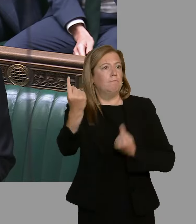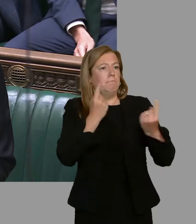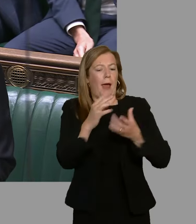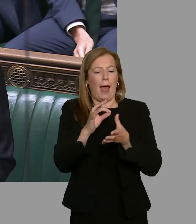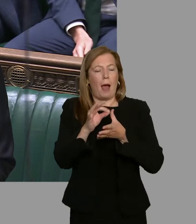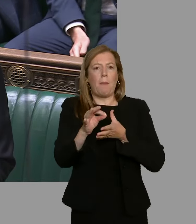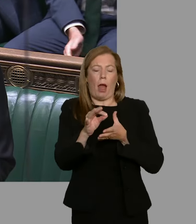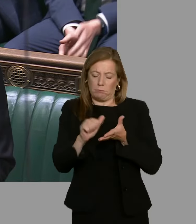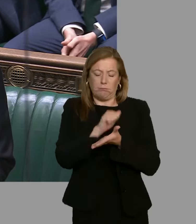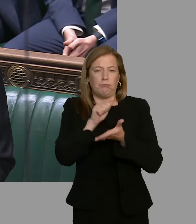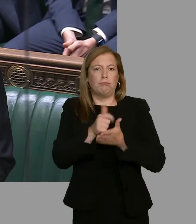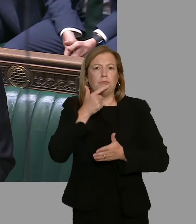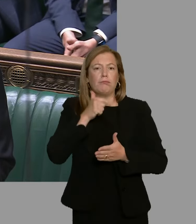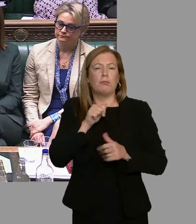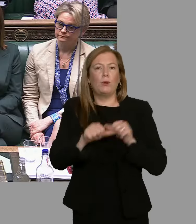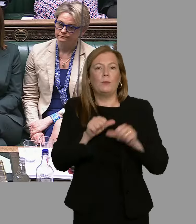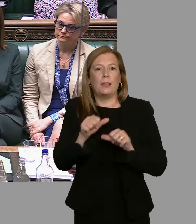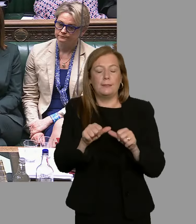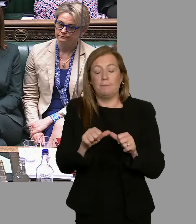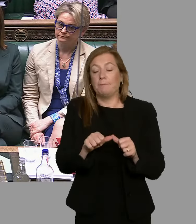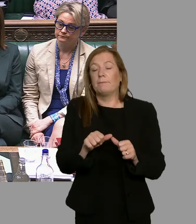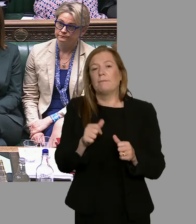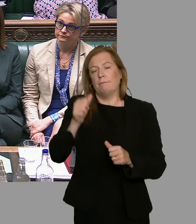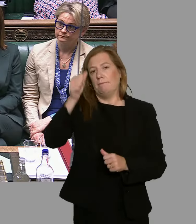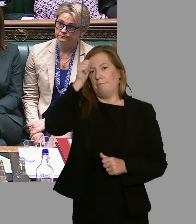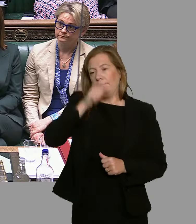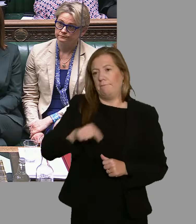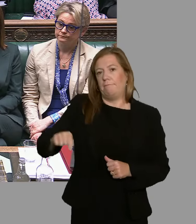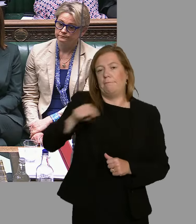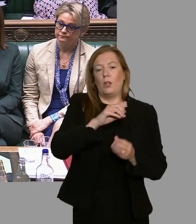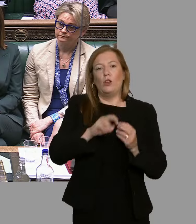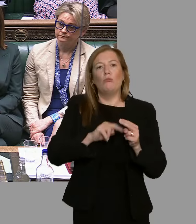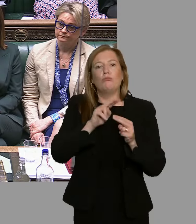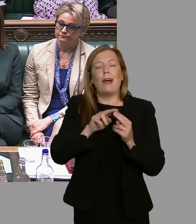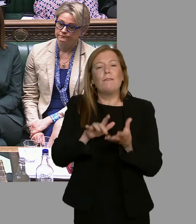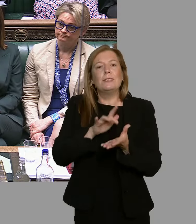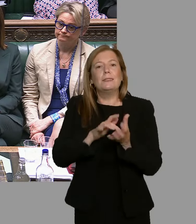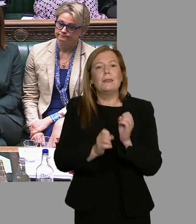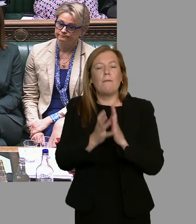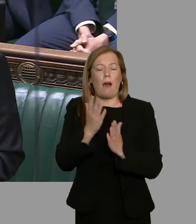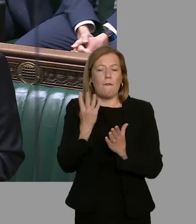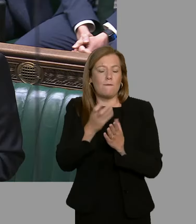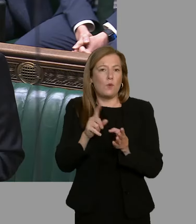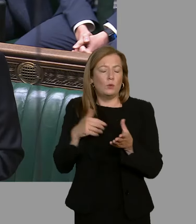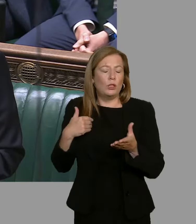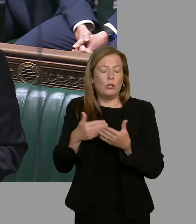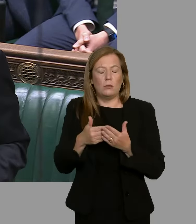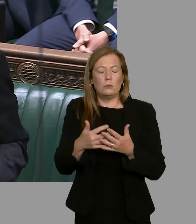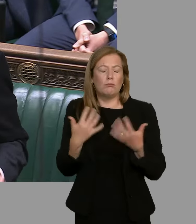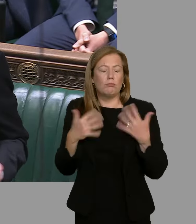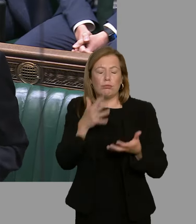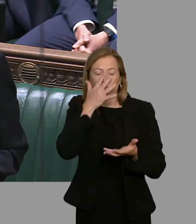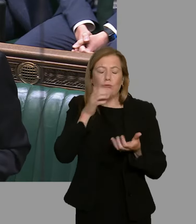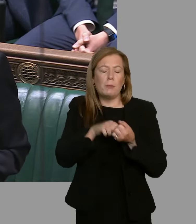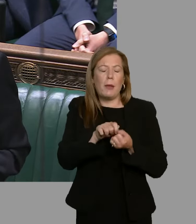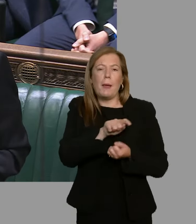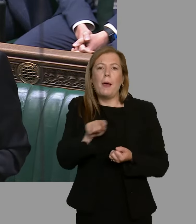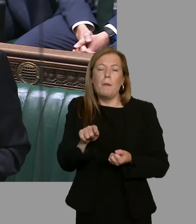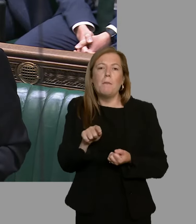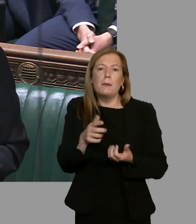anniversary of the Bradford City fire. We remember the victims of that devastating tragedy and celebrate the strength of the